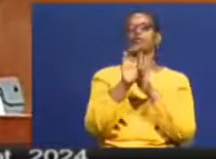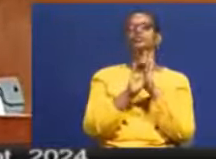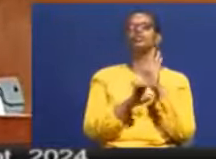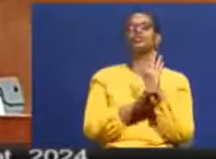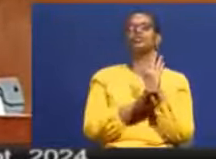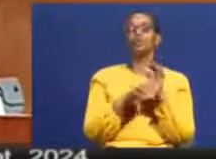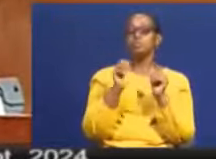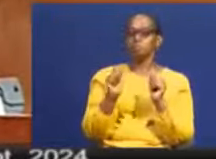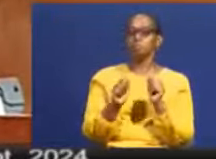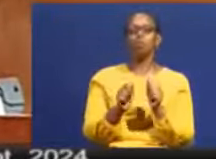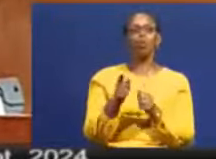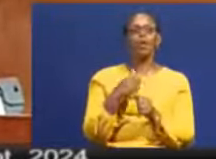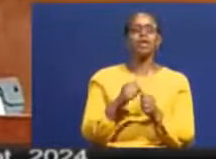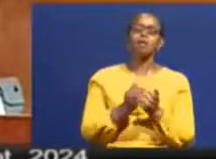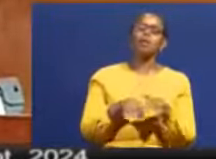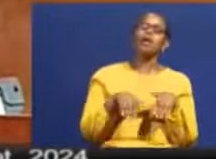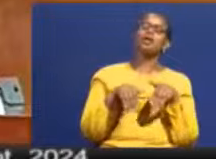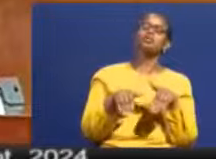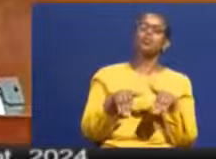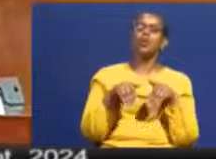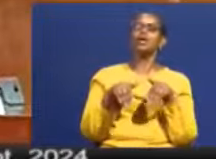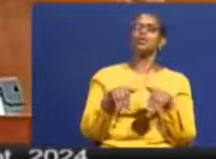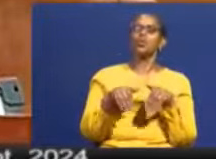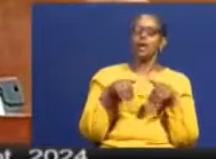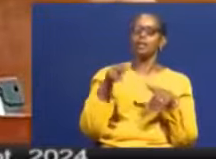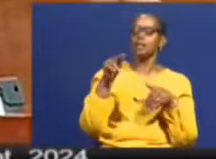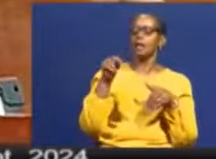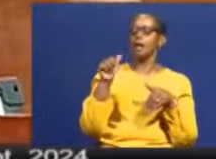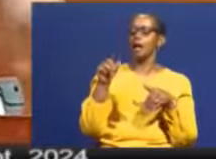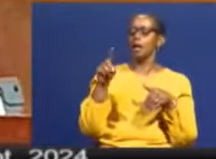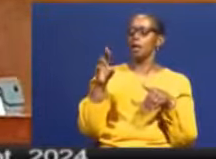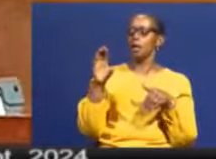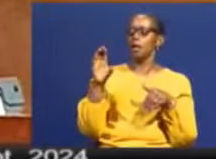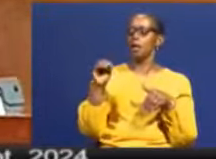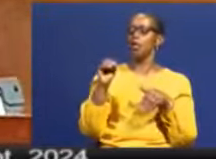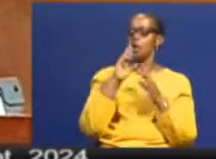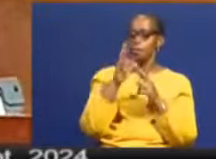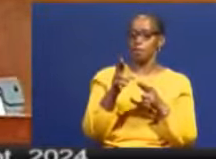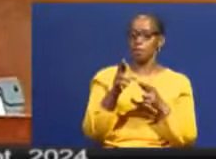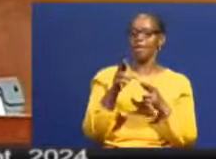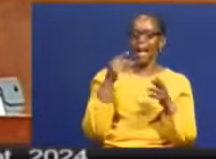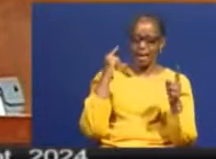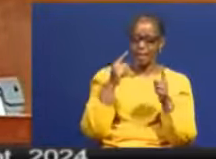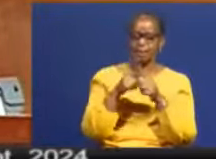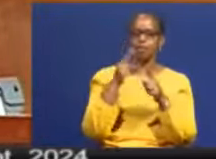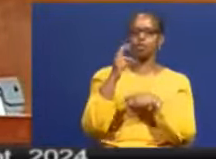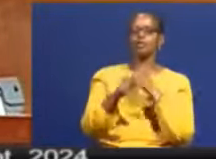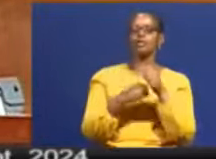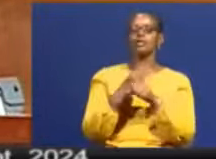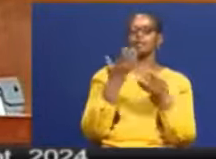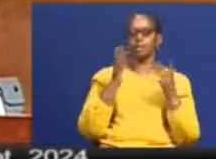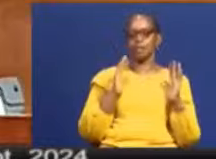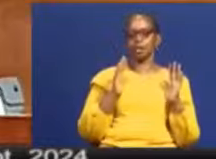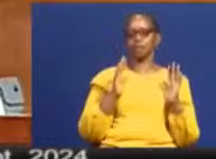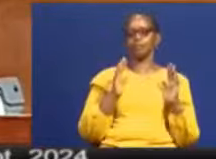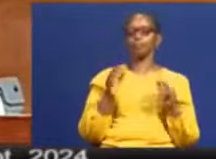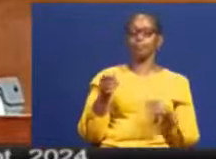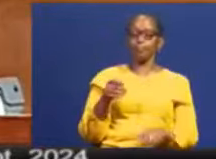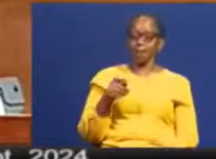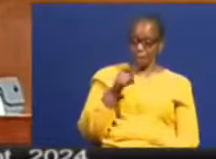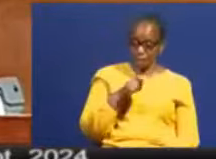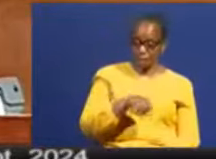might wait for NADCO reports until God knows the 2 years are over, the 13th Parliament should be remembered as